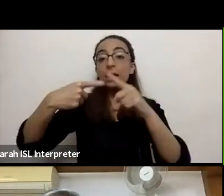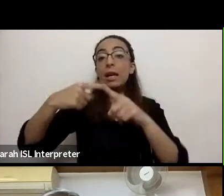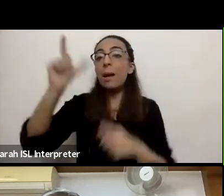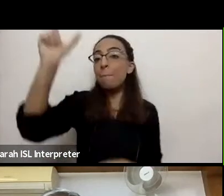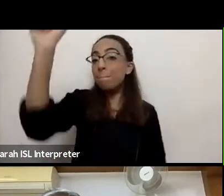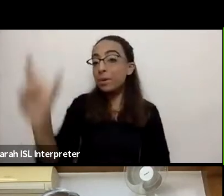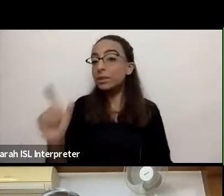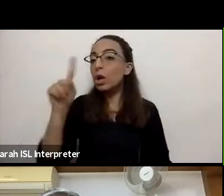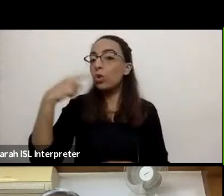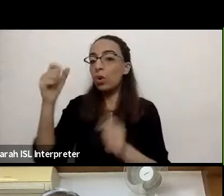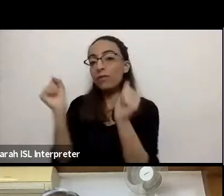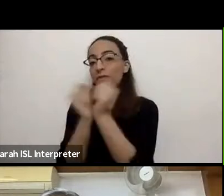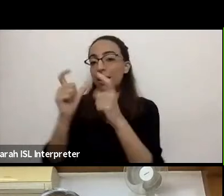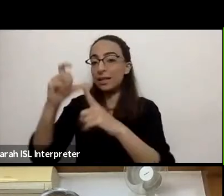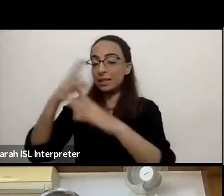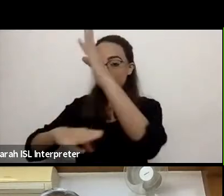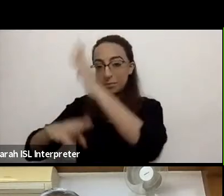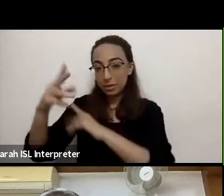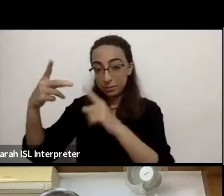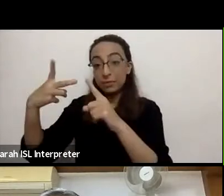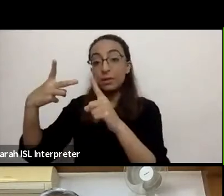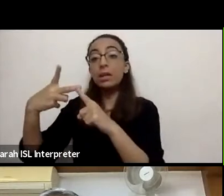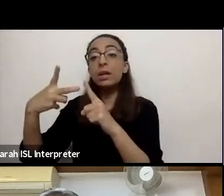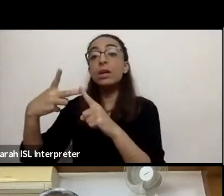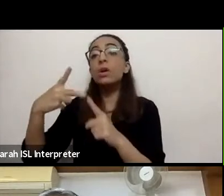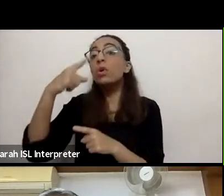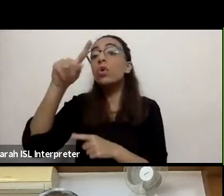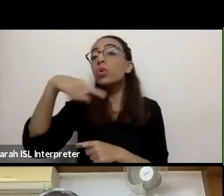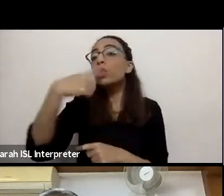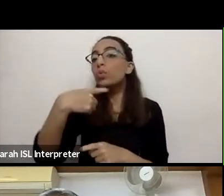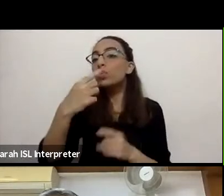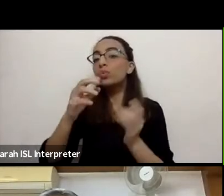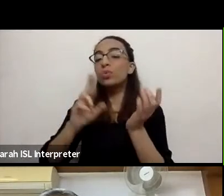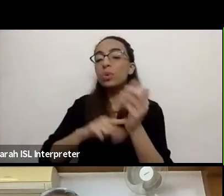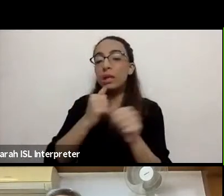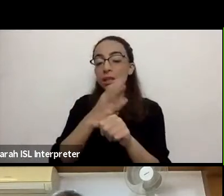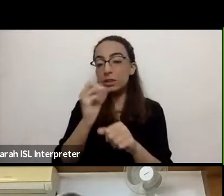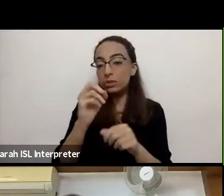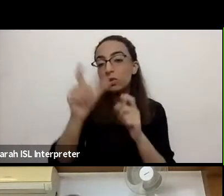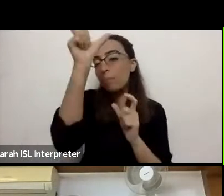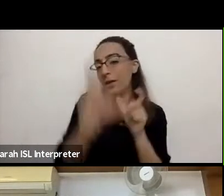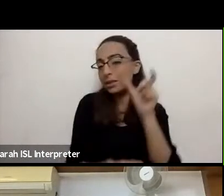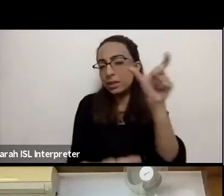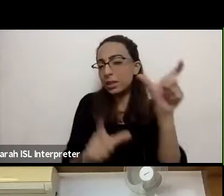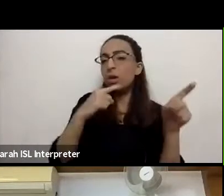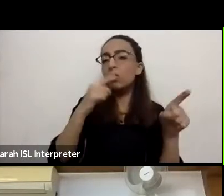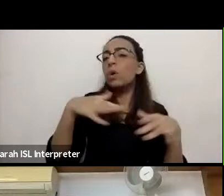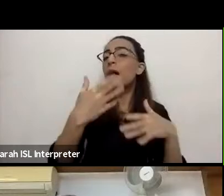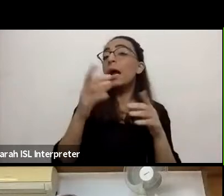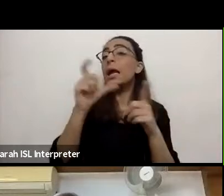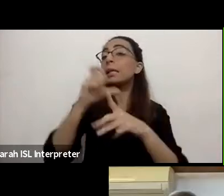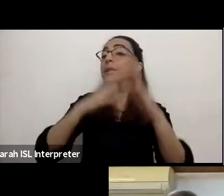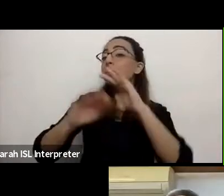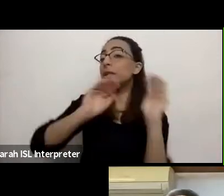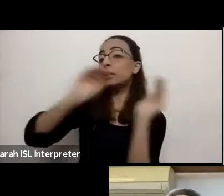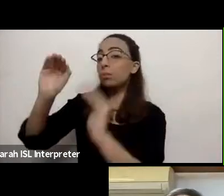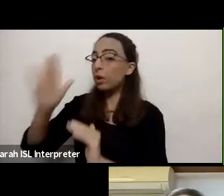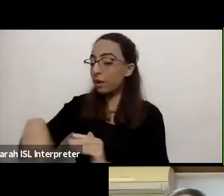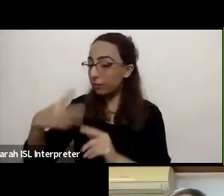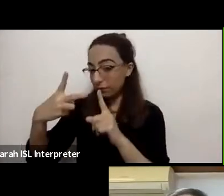with disabilities, role model supporter of increased employment opportunities for persons with